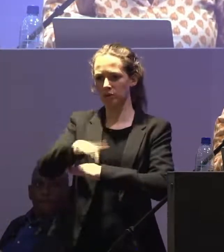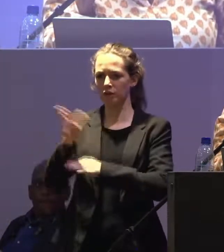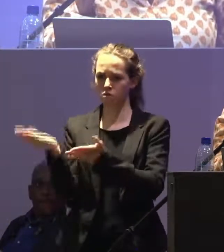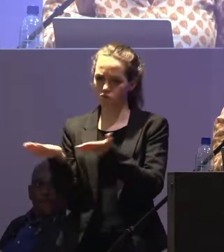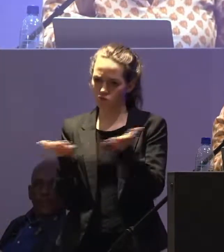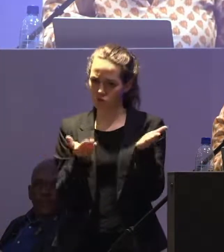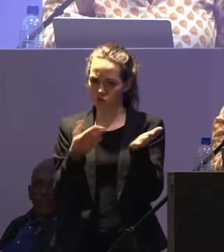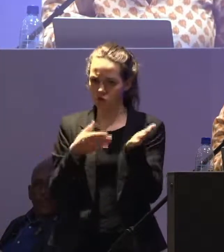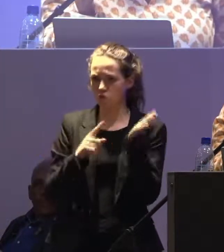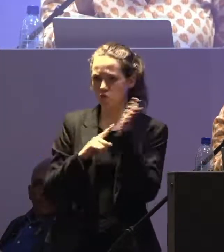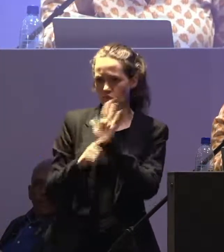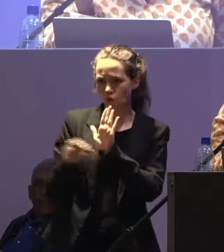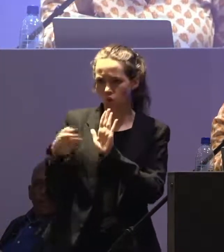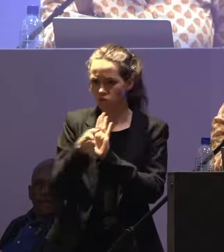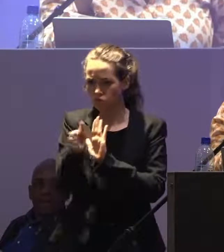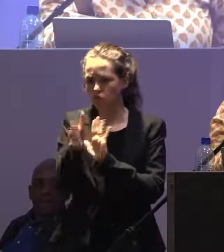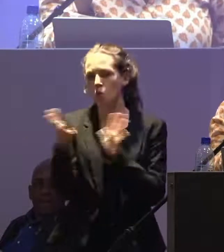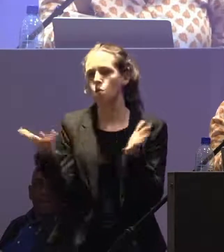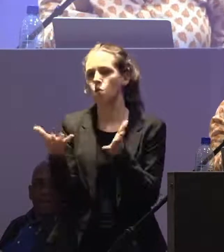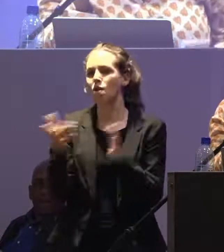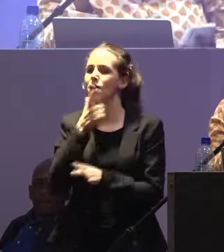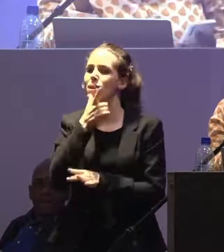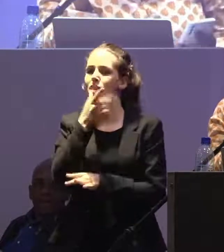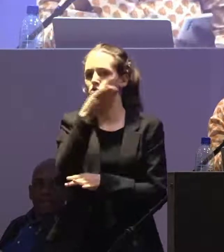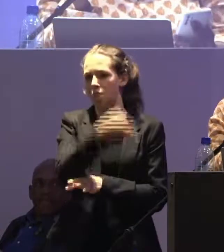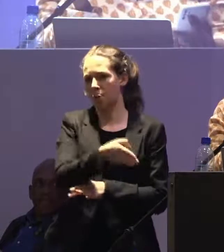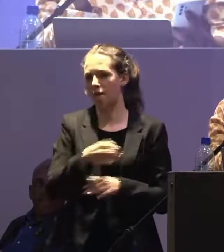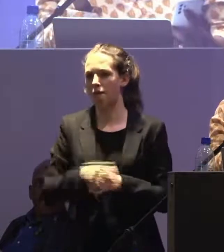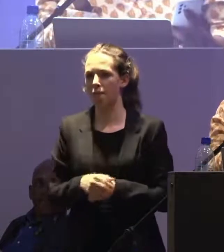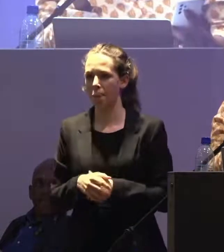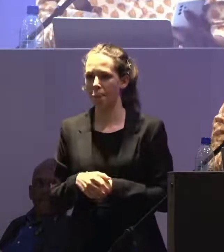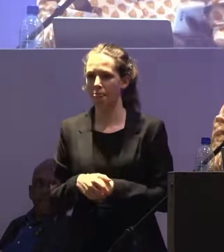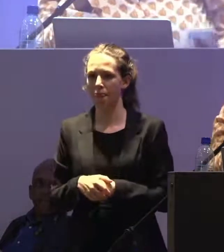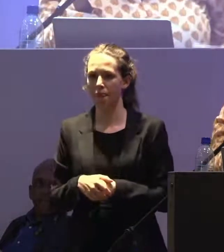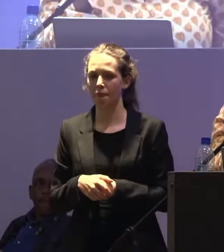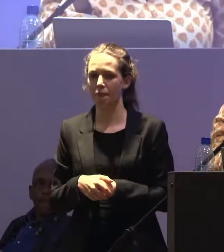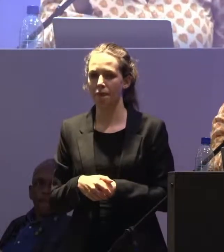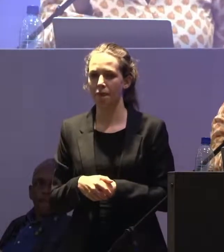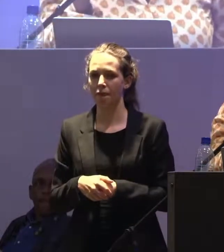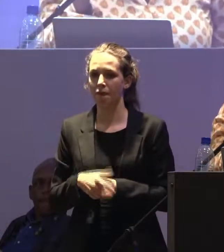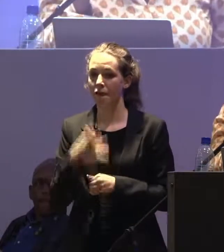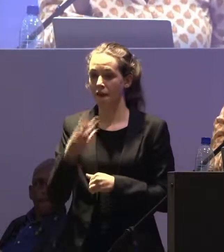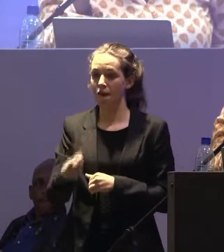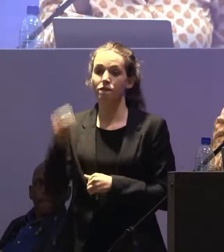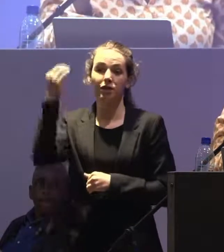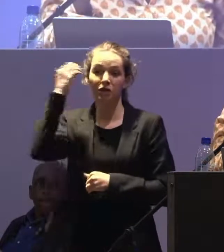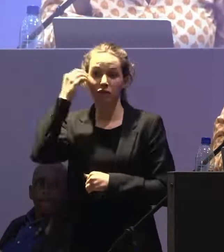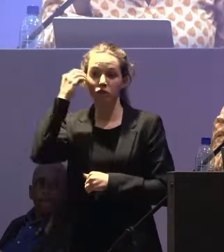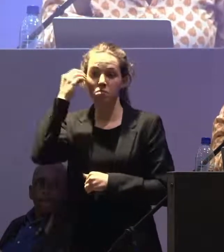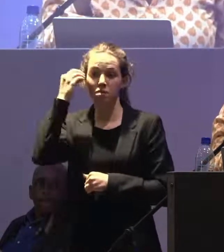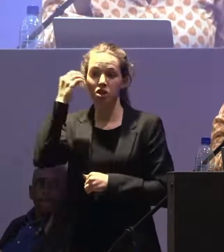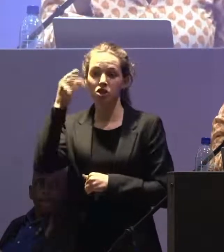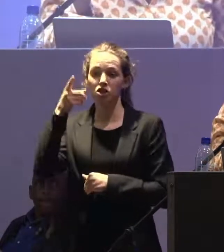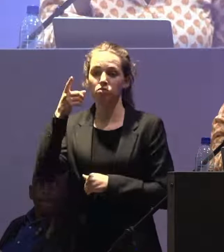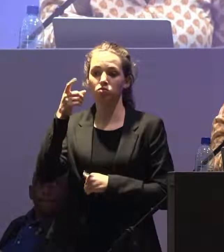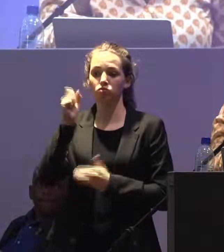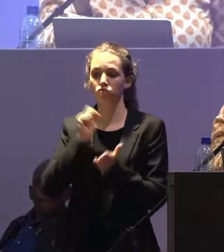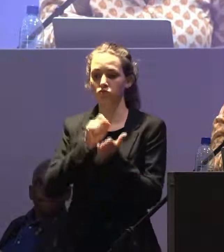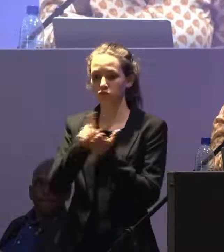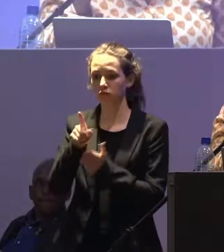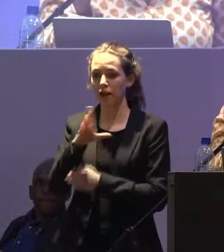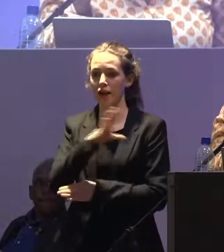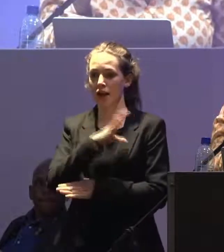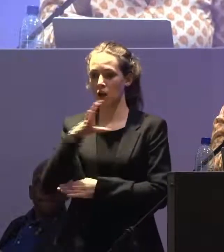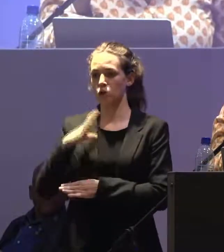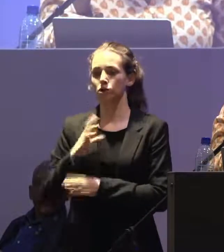entrance 5, ground floor, where lunch will be served. And there's information sent on the council's